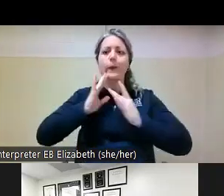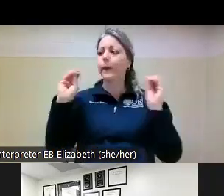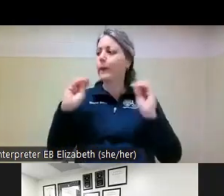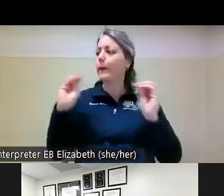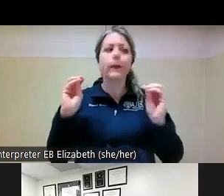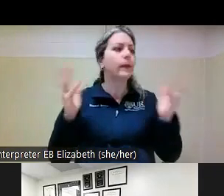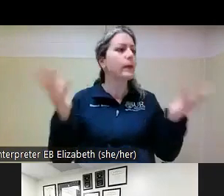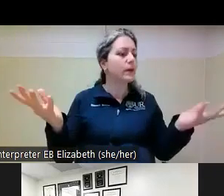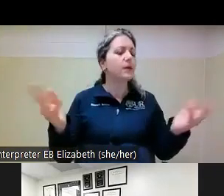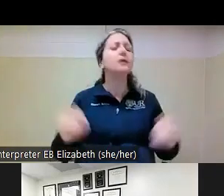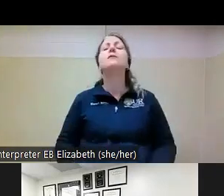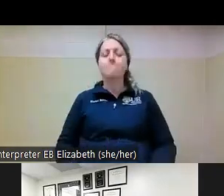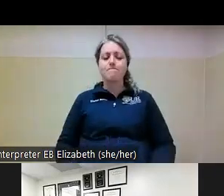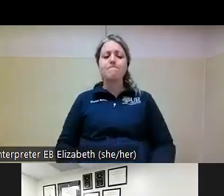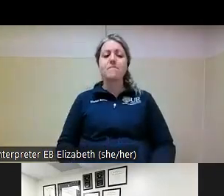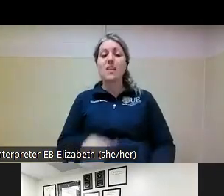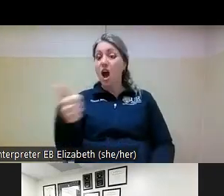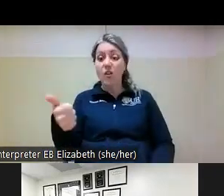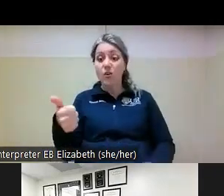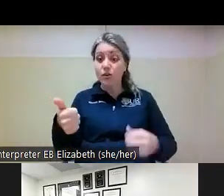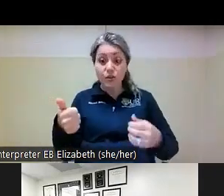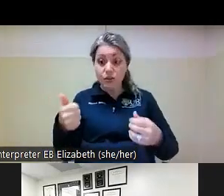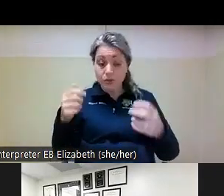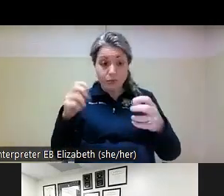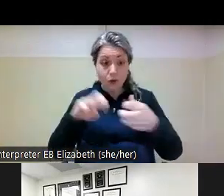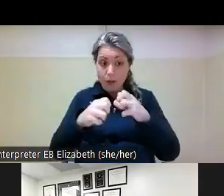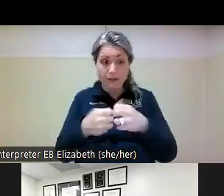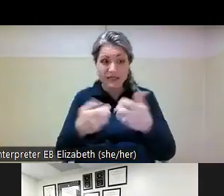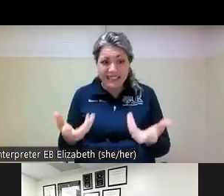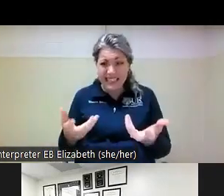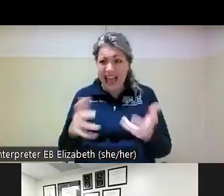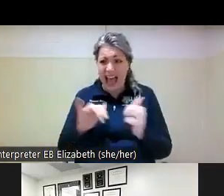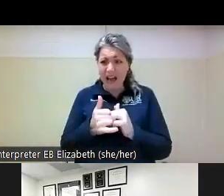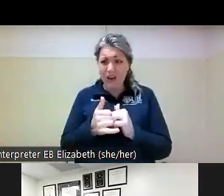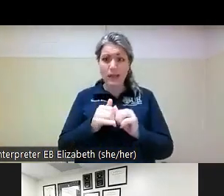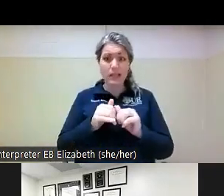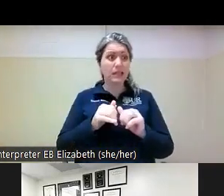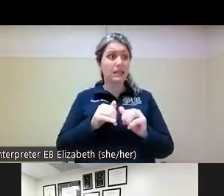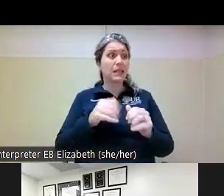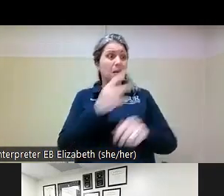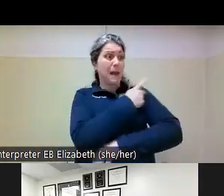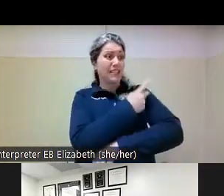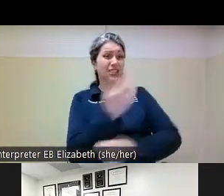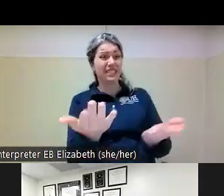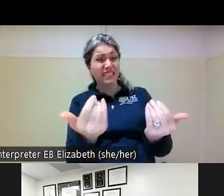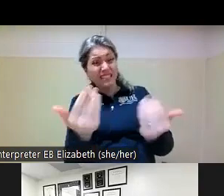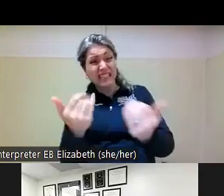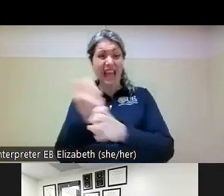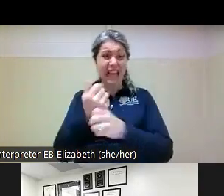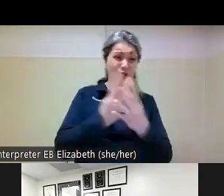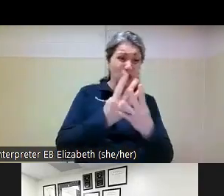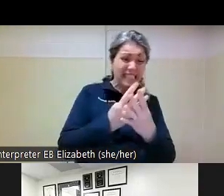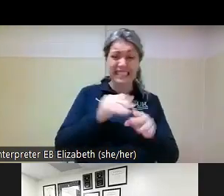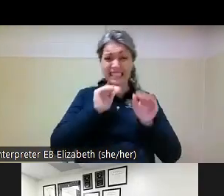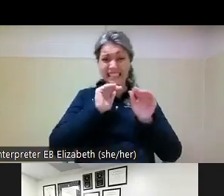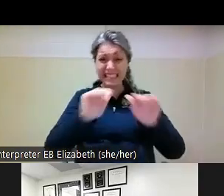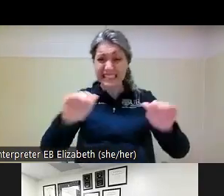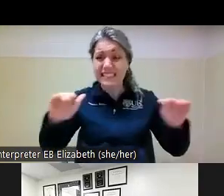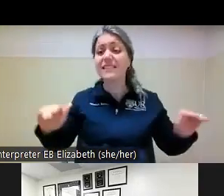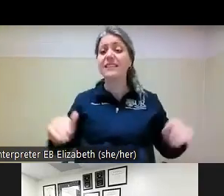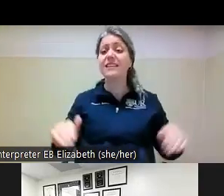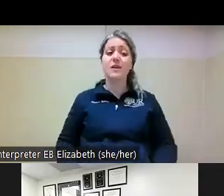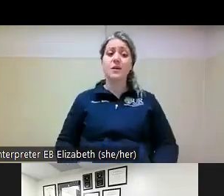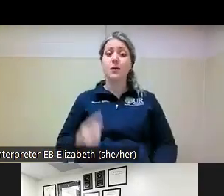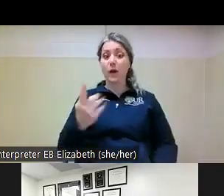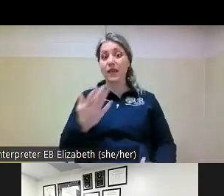And the other issue is that how do we get the screening to patients? One of the things that